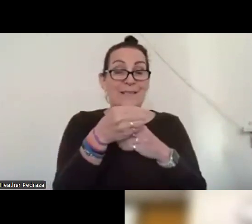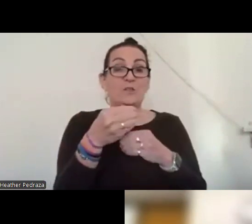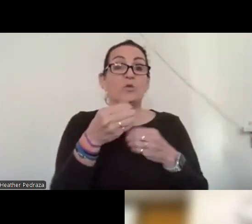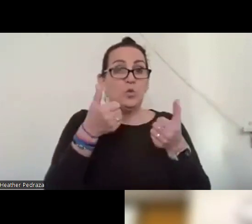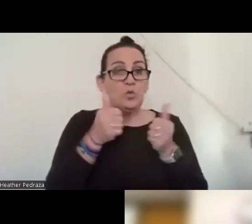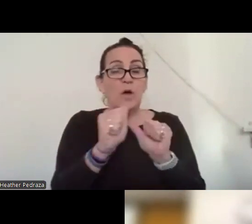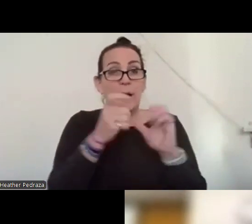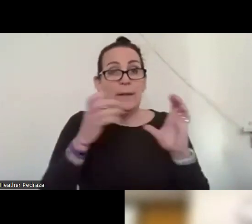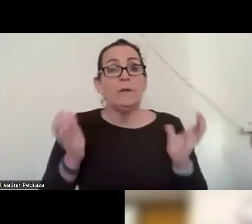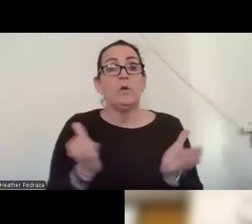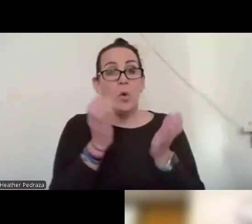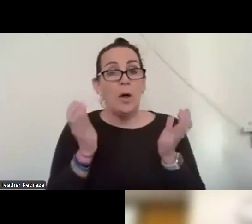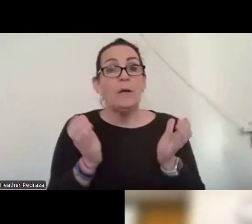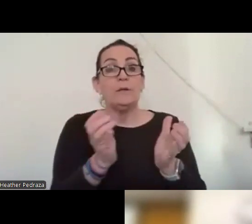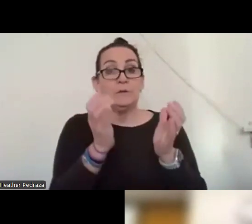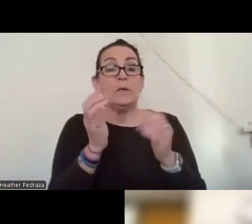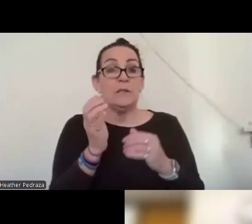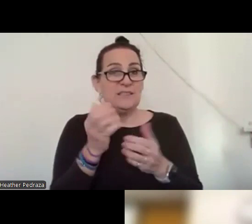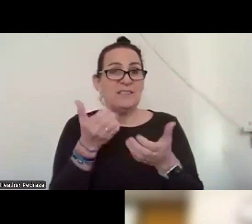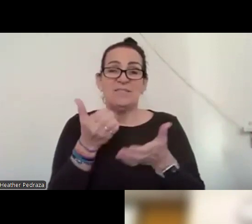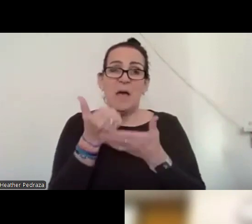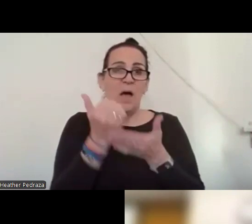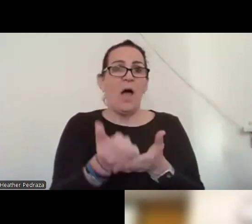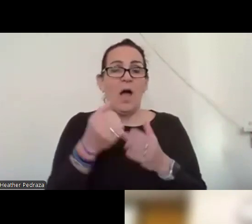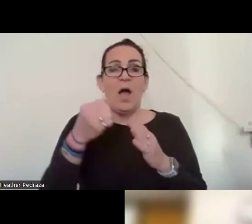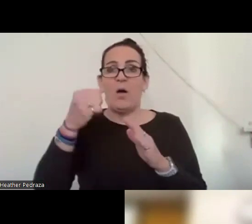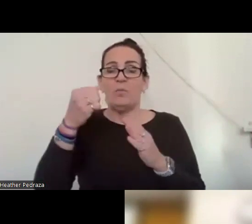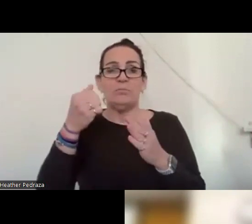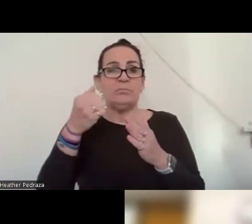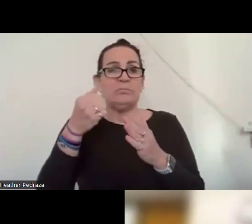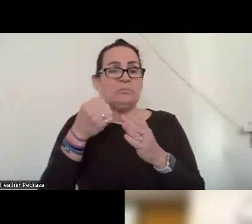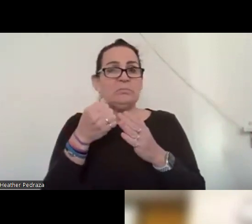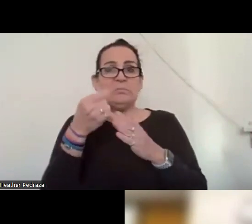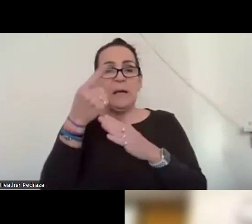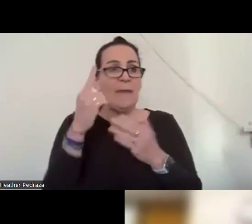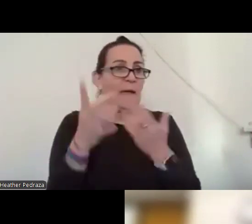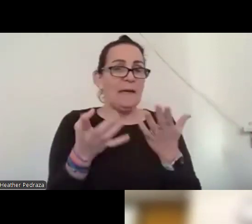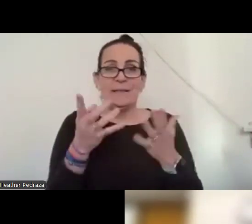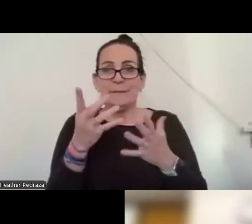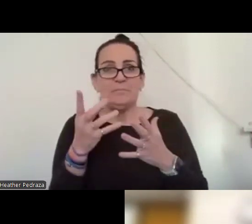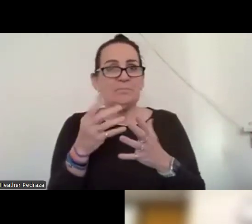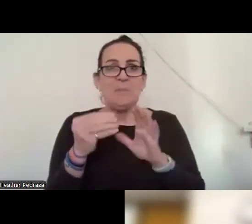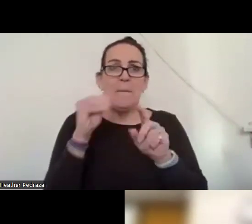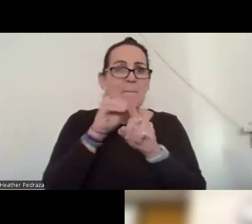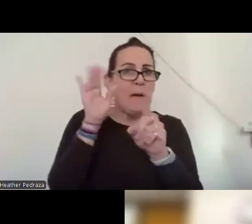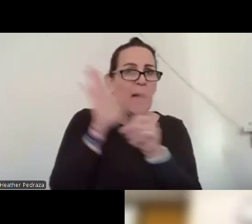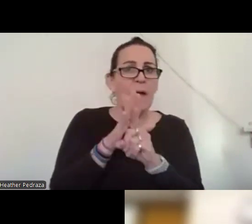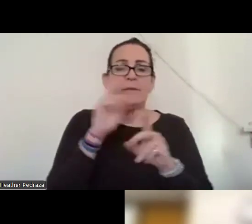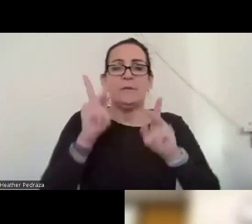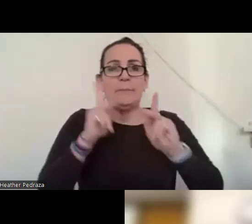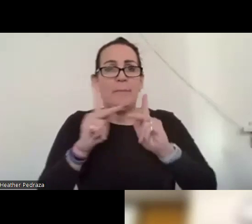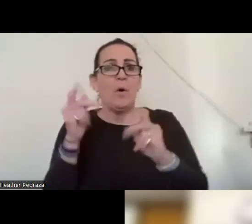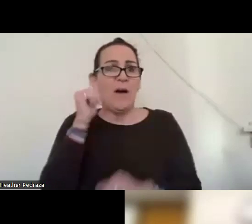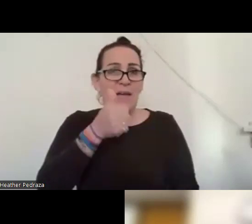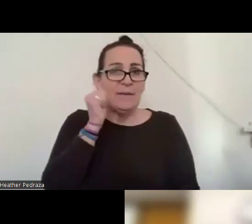really have it sync with people who are living this day to day. It's critical that we get